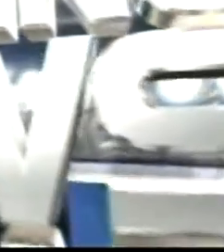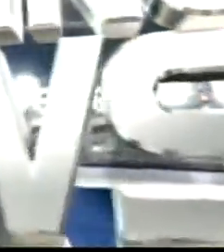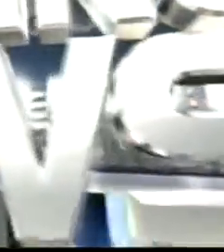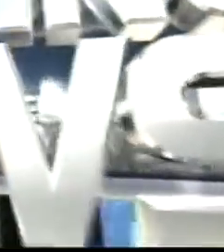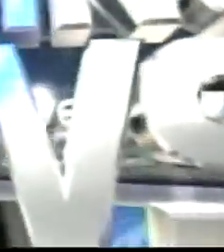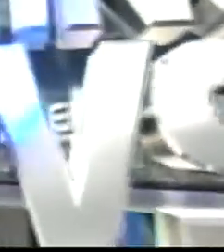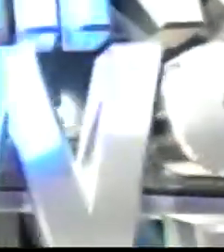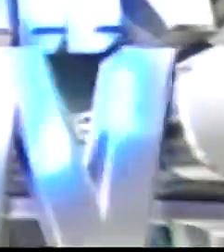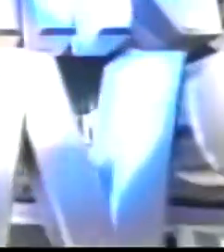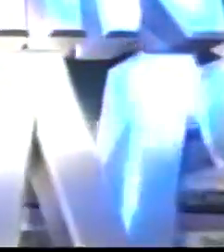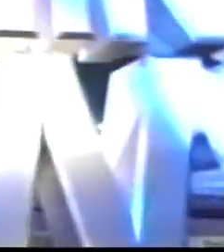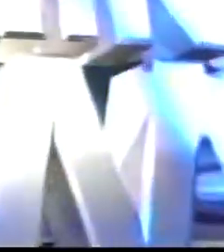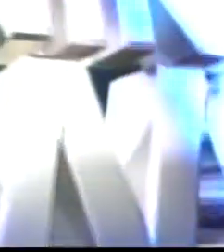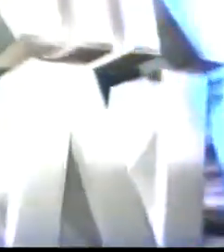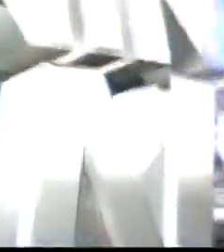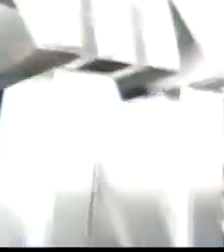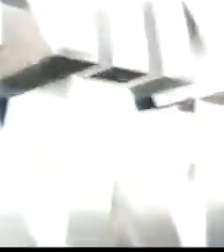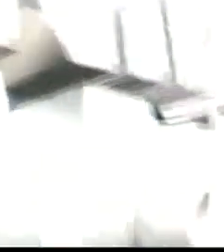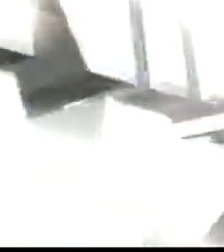News.